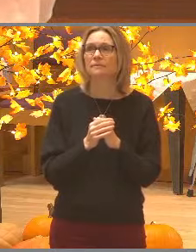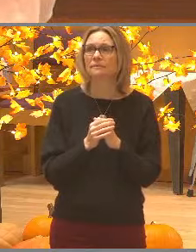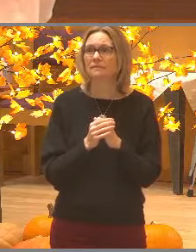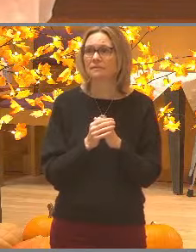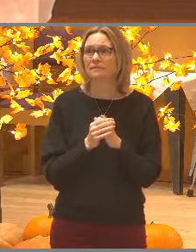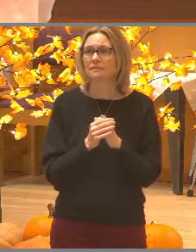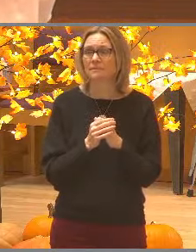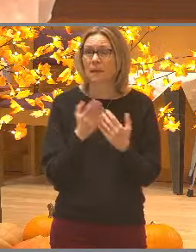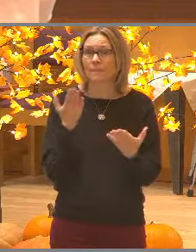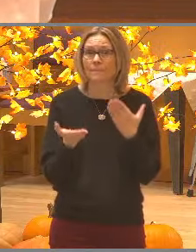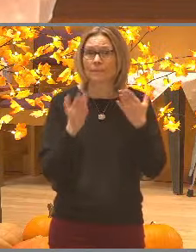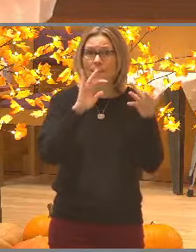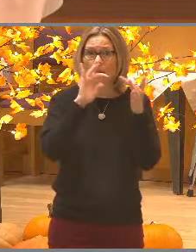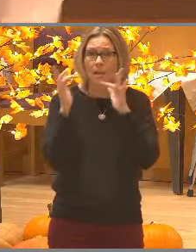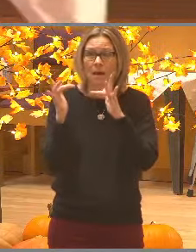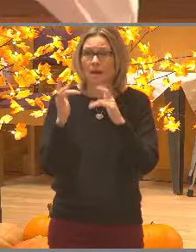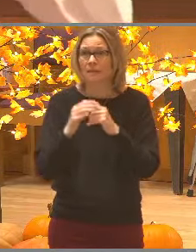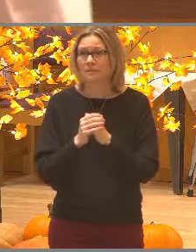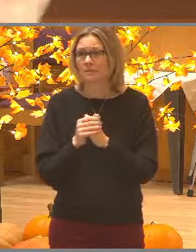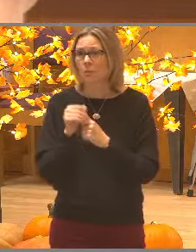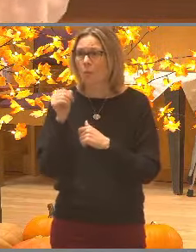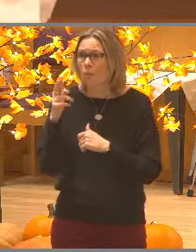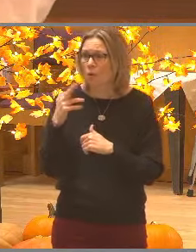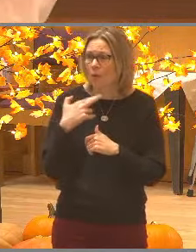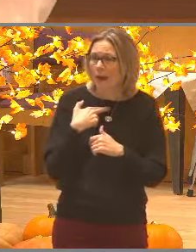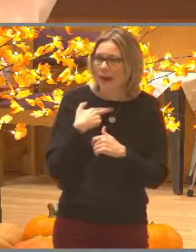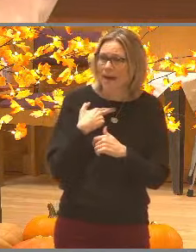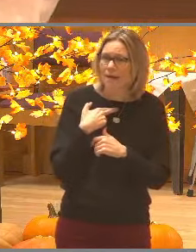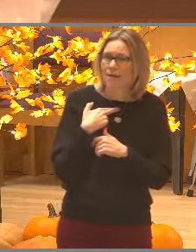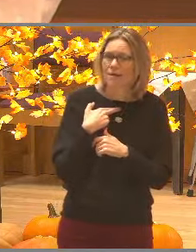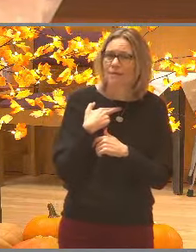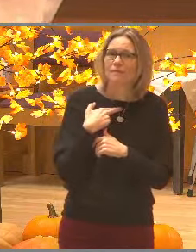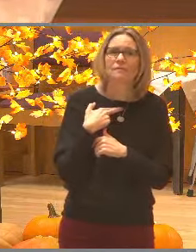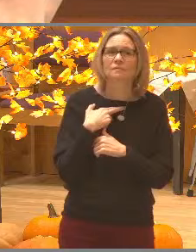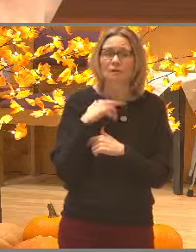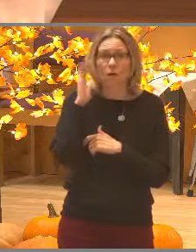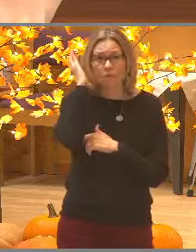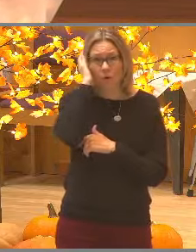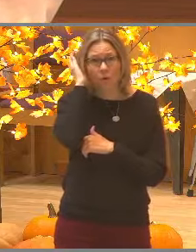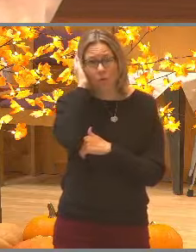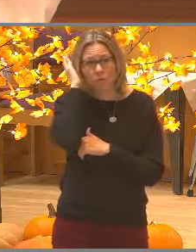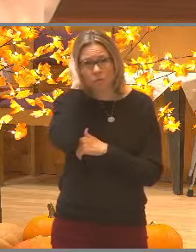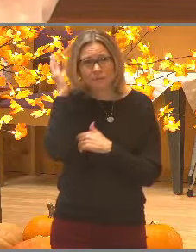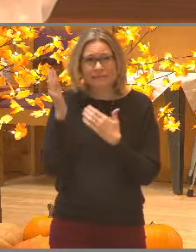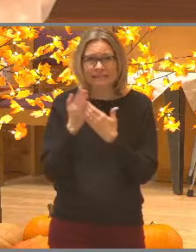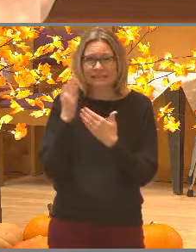it online. Or if you have your phones and it's easy for you to do it on your phone,